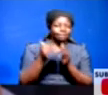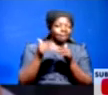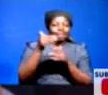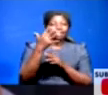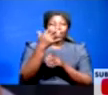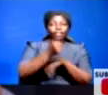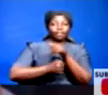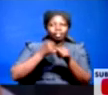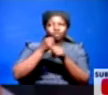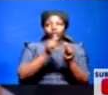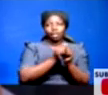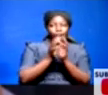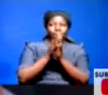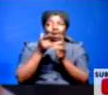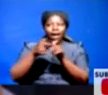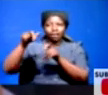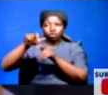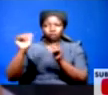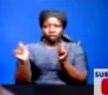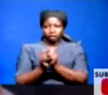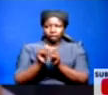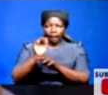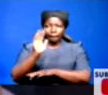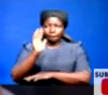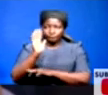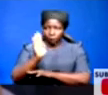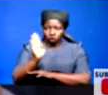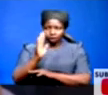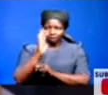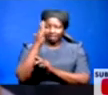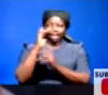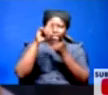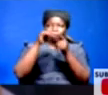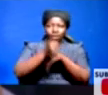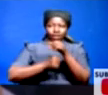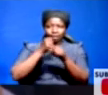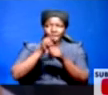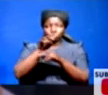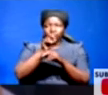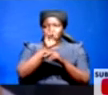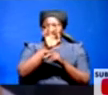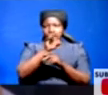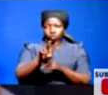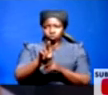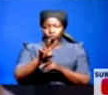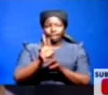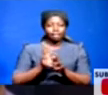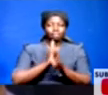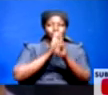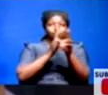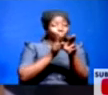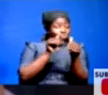an additional 10 billion trees by 2032. The result will be